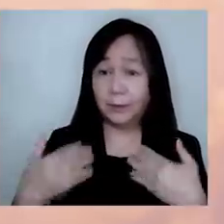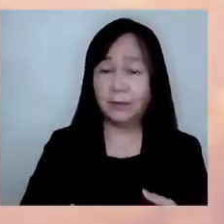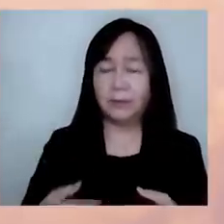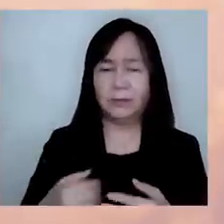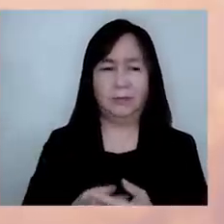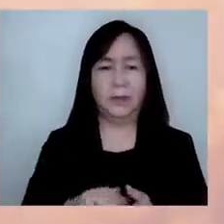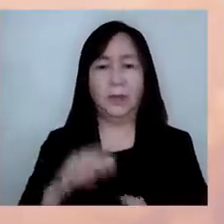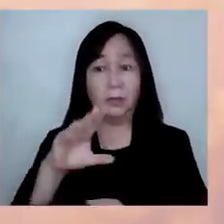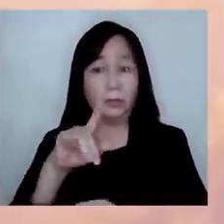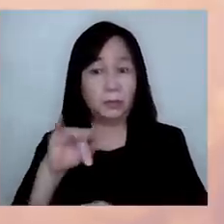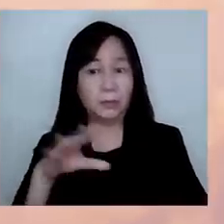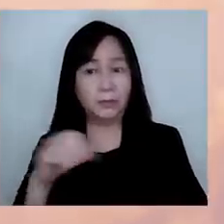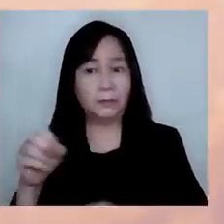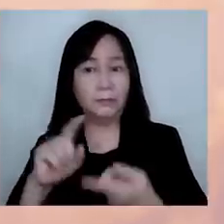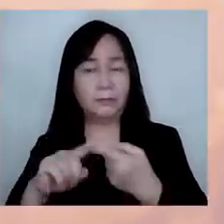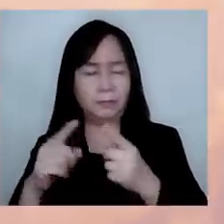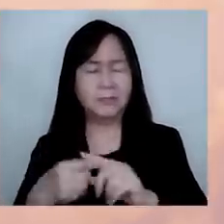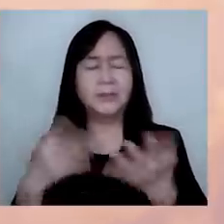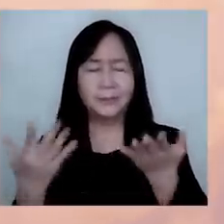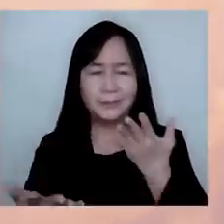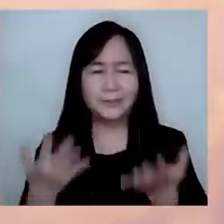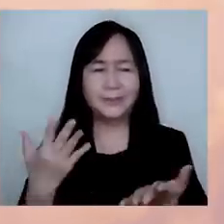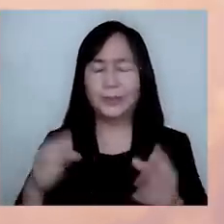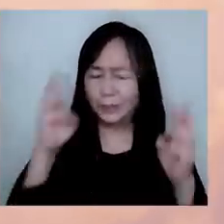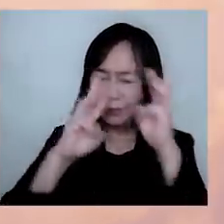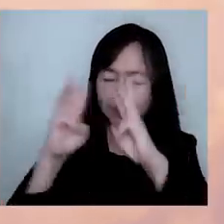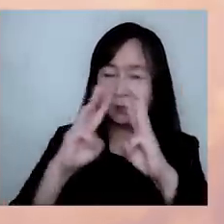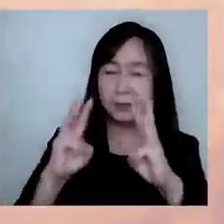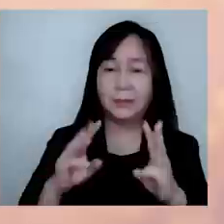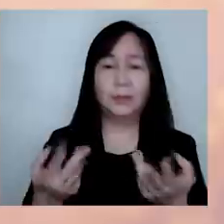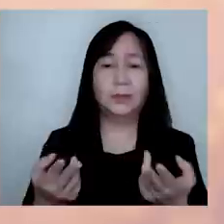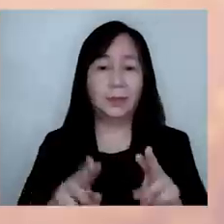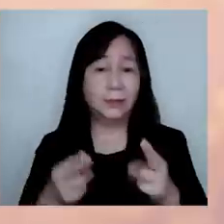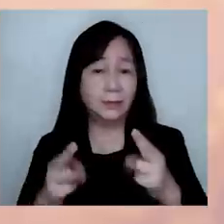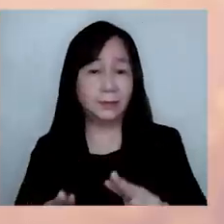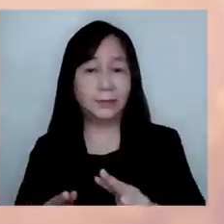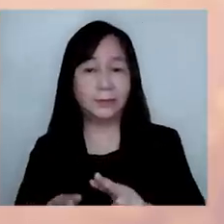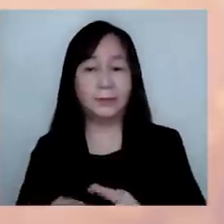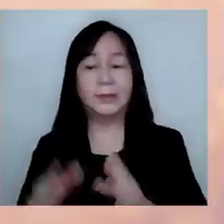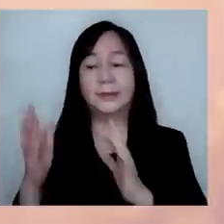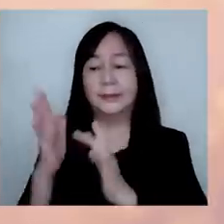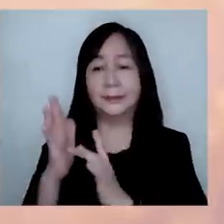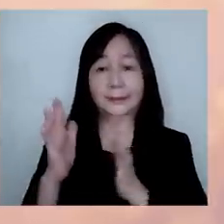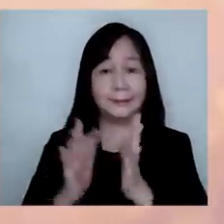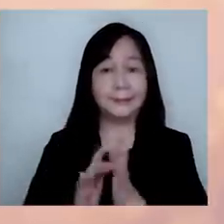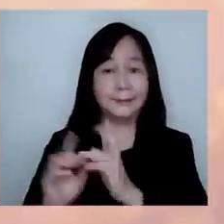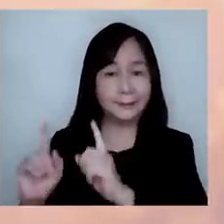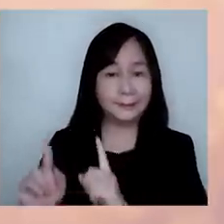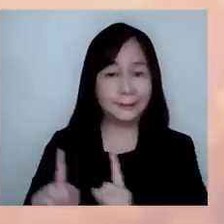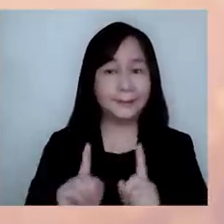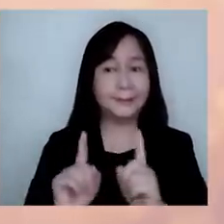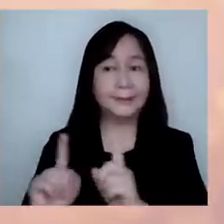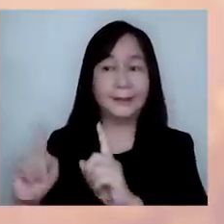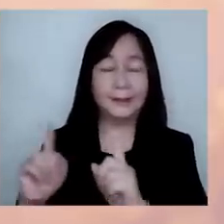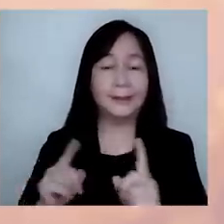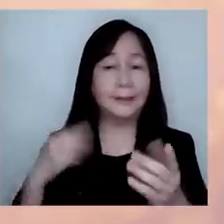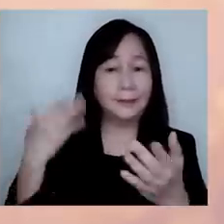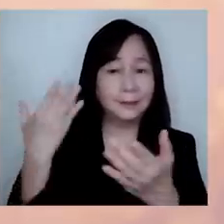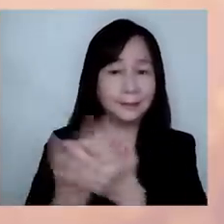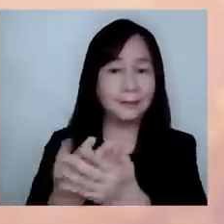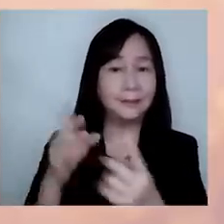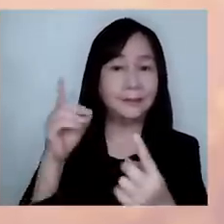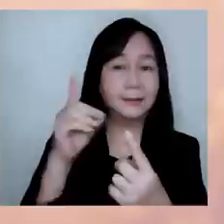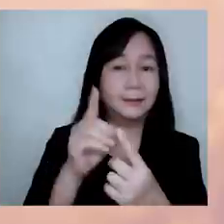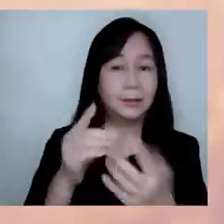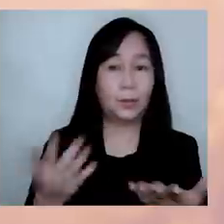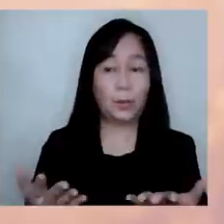shaken by the events Jesus accompanied them until they reached their destination on